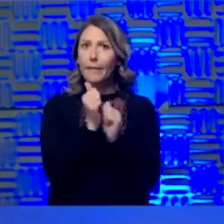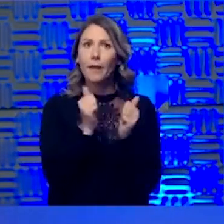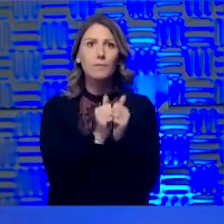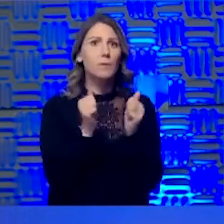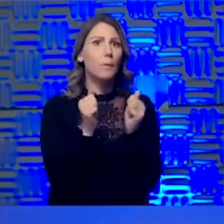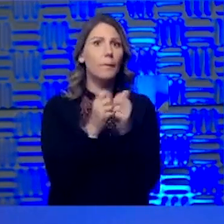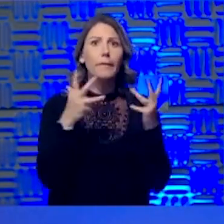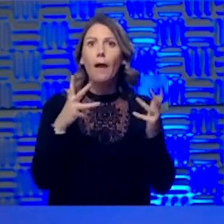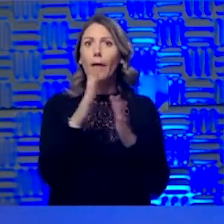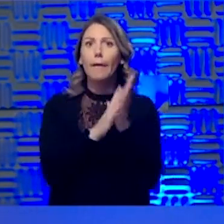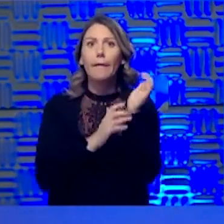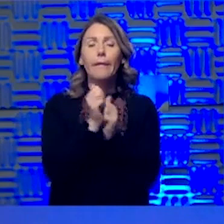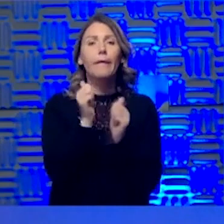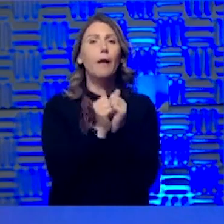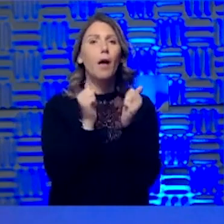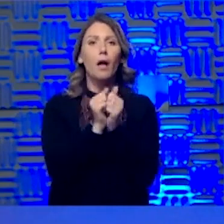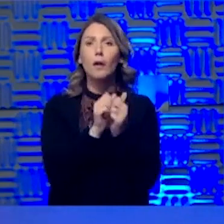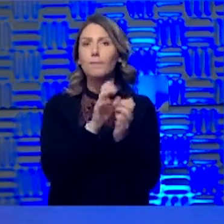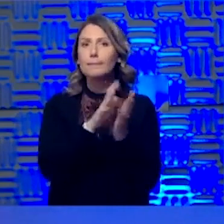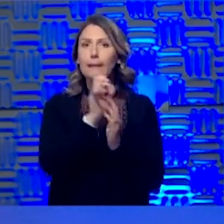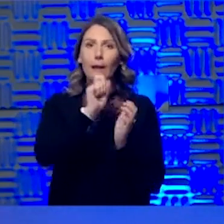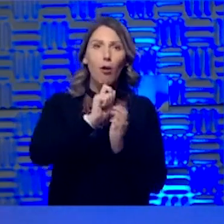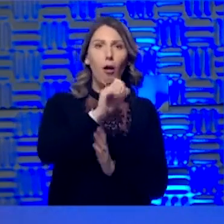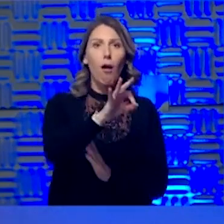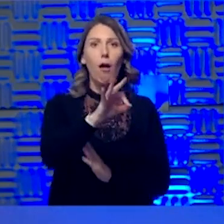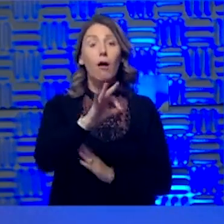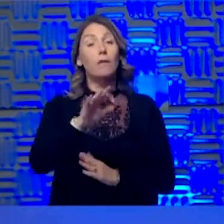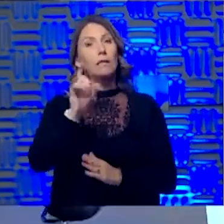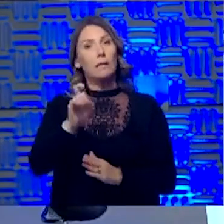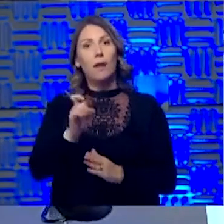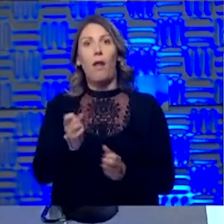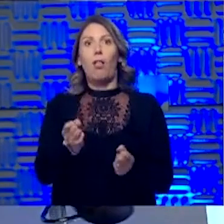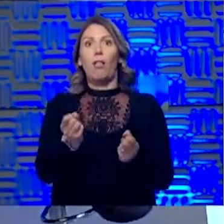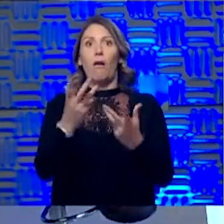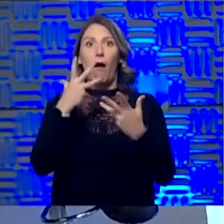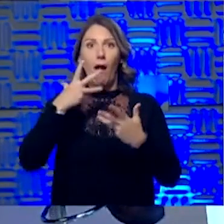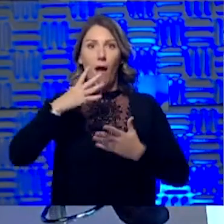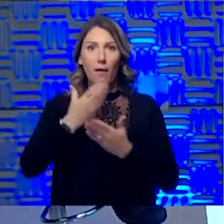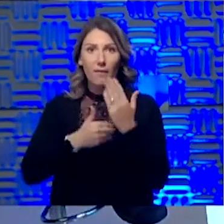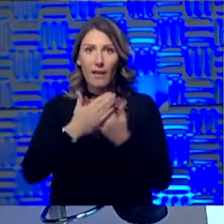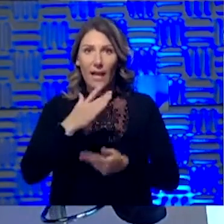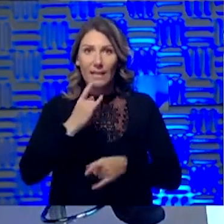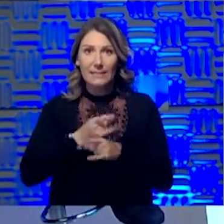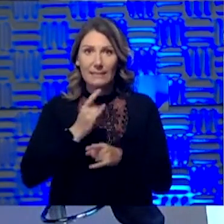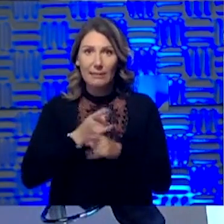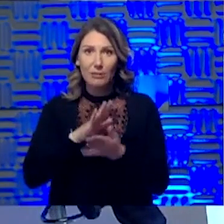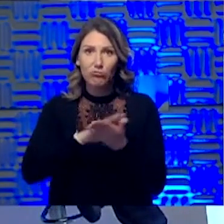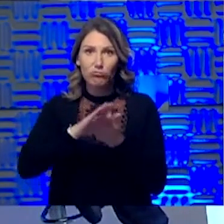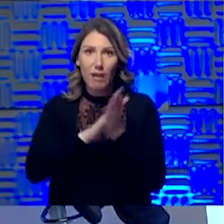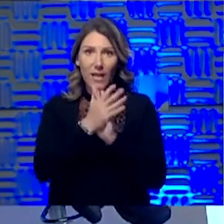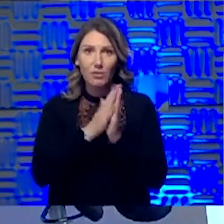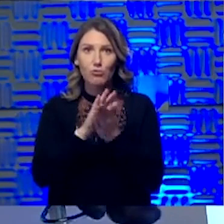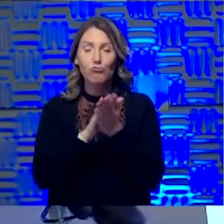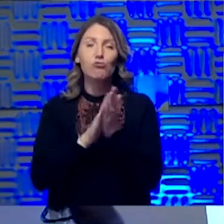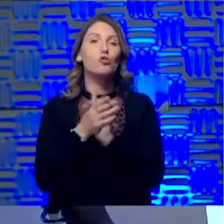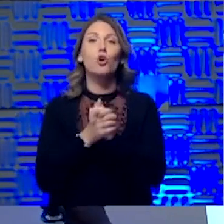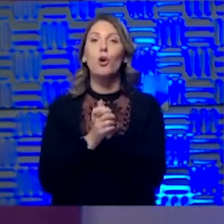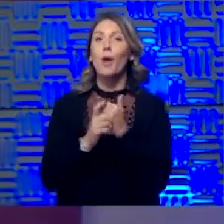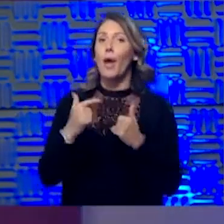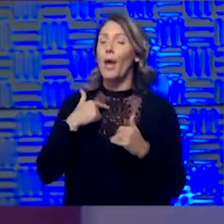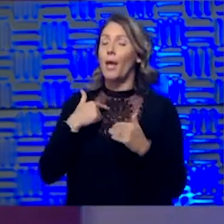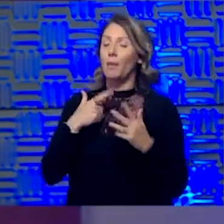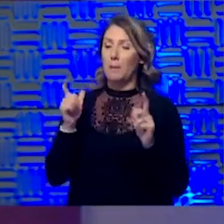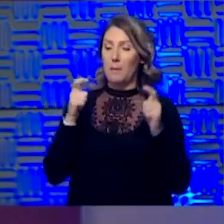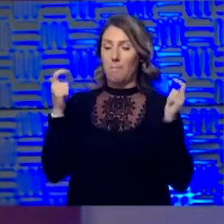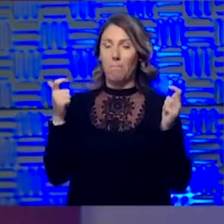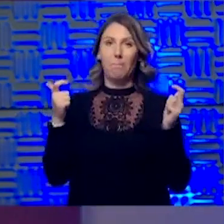off gloves, had a lot of hand sanitizer available for those wait staff and those servers. Yeah, I think I'm probably a bigger proponent for not wearing the glove, just because I have